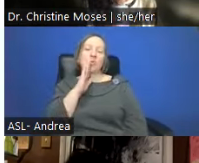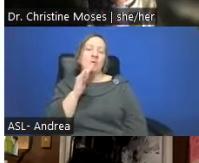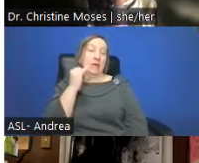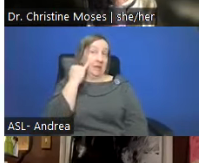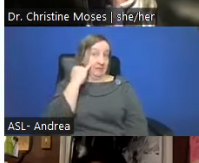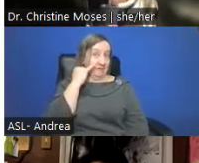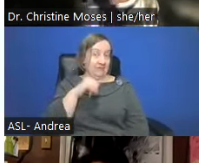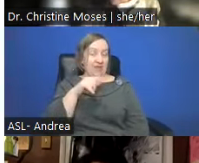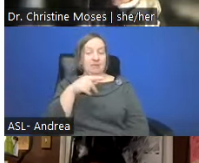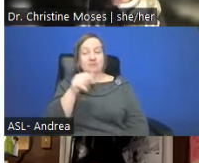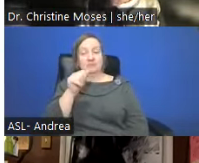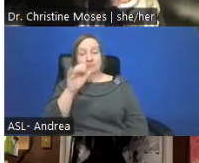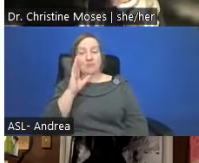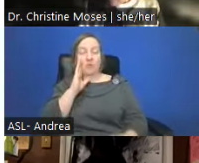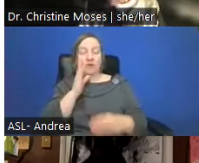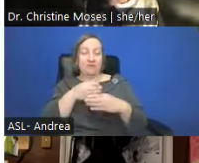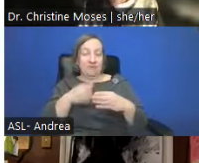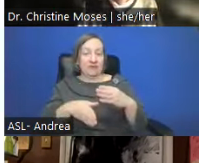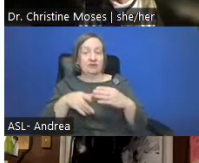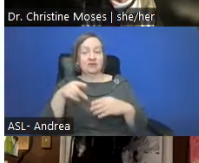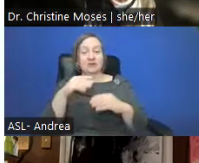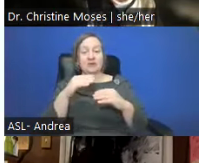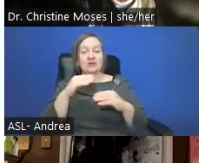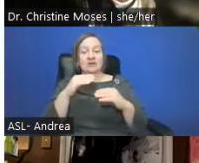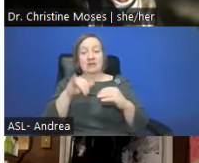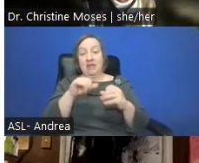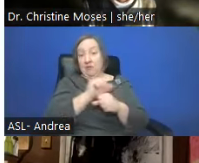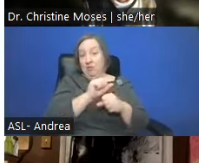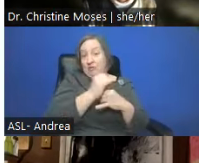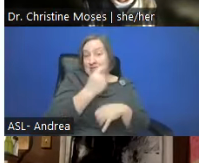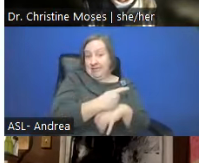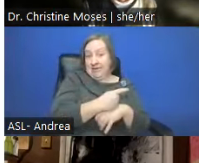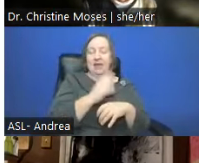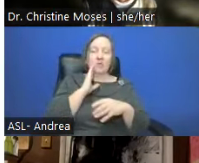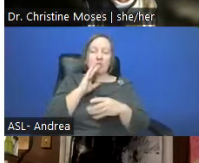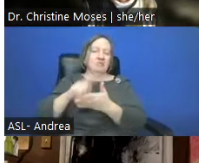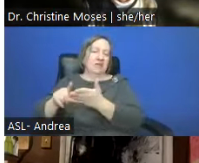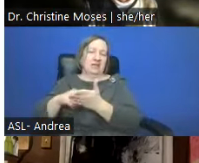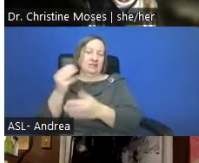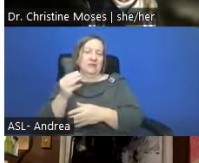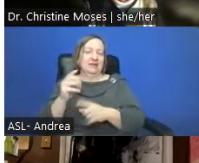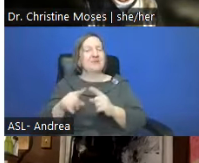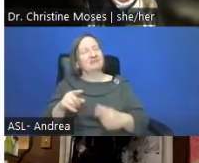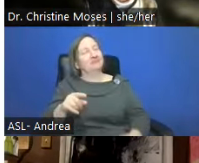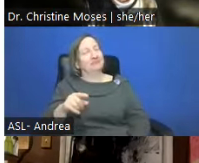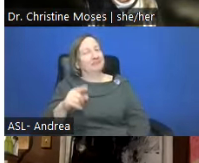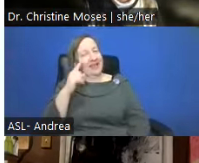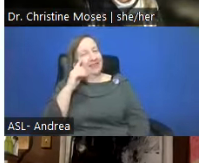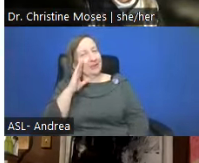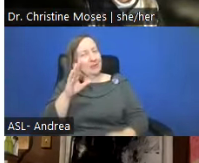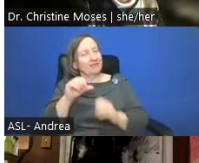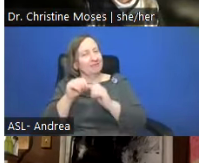the Police Accountability Commission finishes the phase of work today, that meeting will be canceled. But it is likely to happen as we have a big